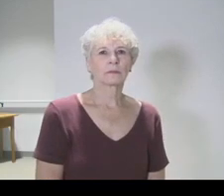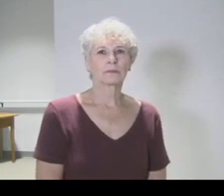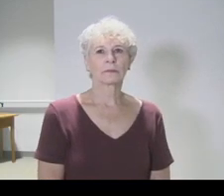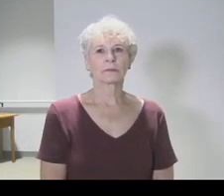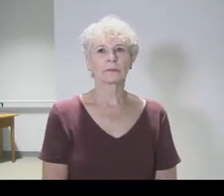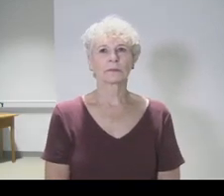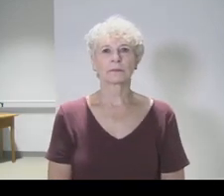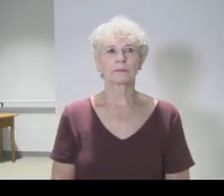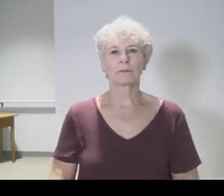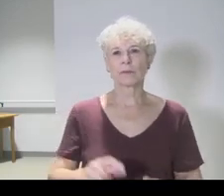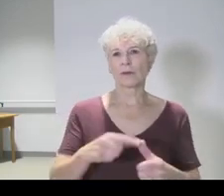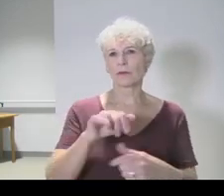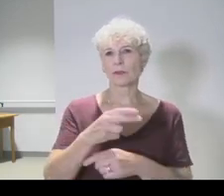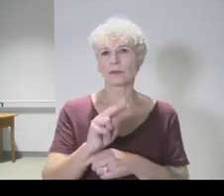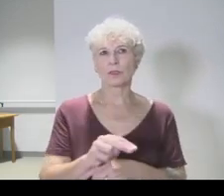First John